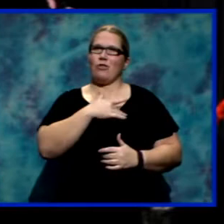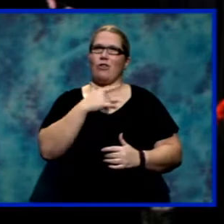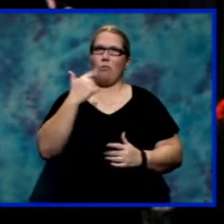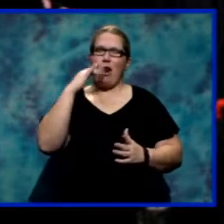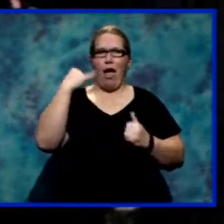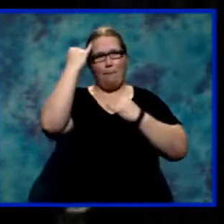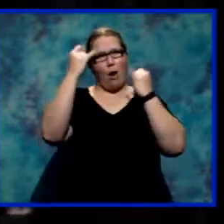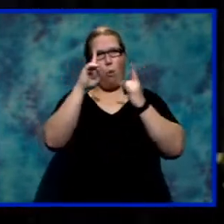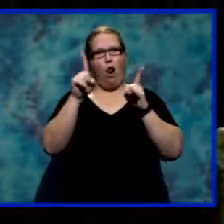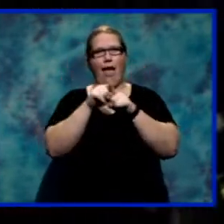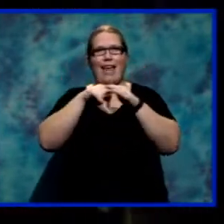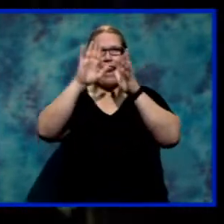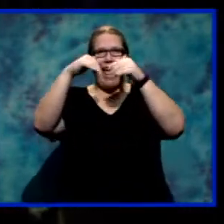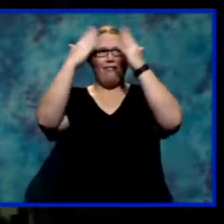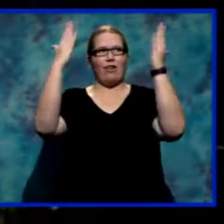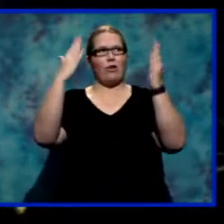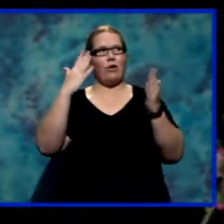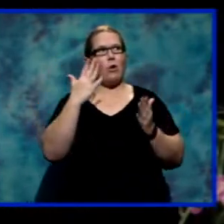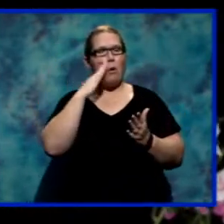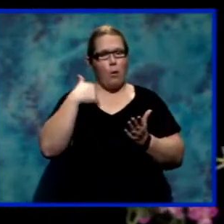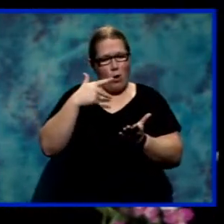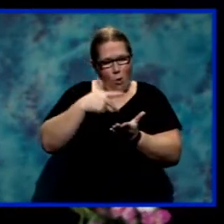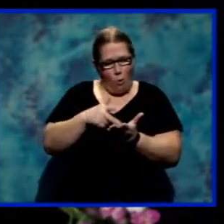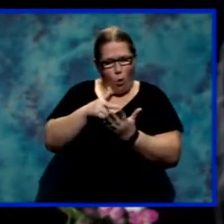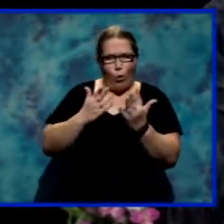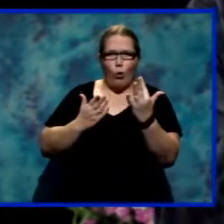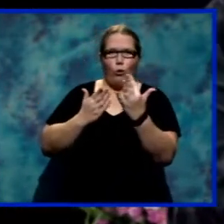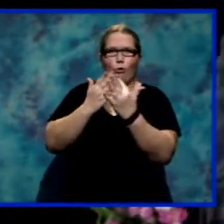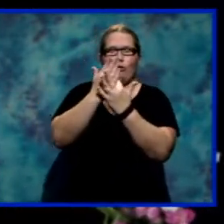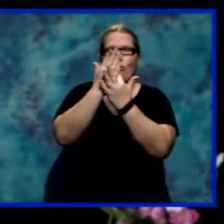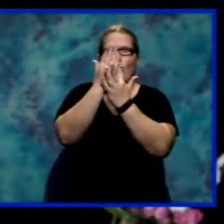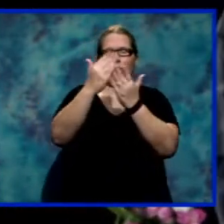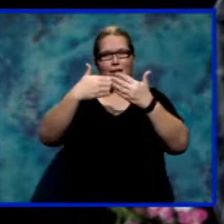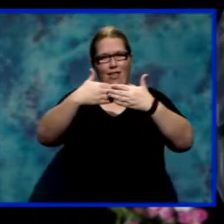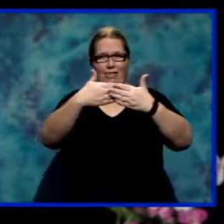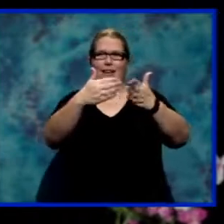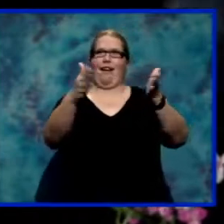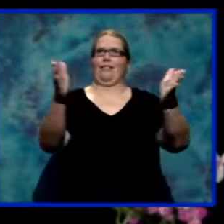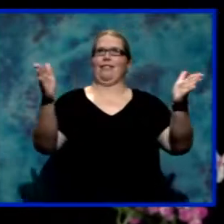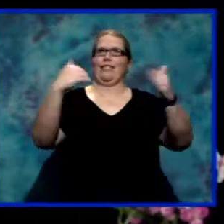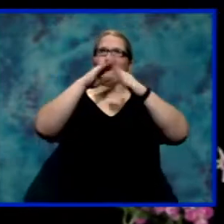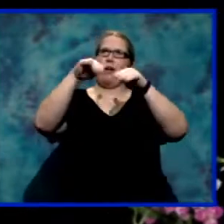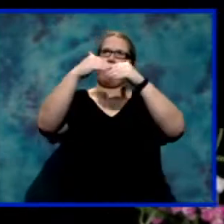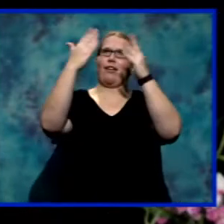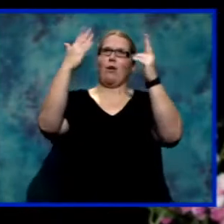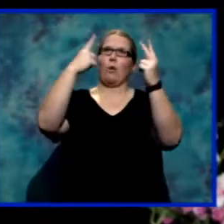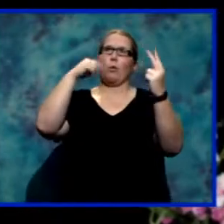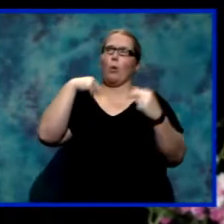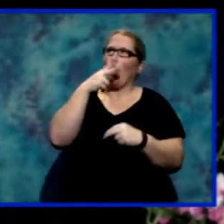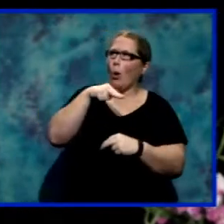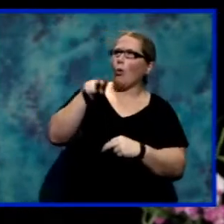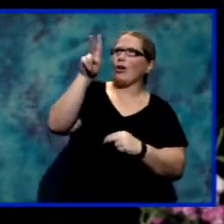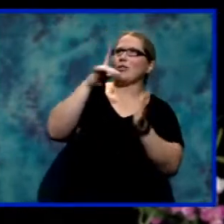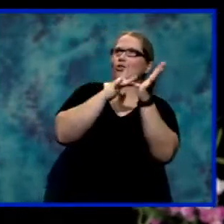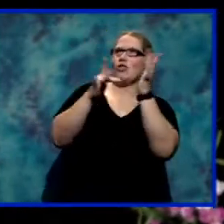heaven. When we walk through those pearly gates and we look up at Jesus as we walk